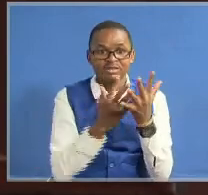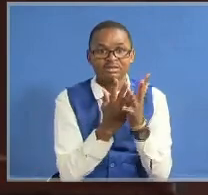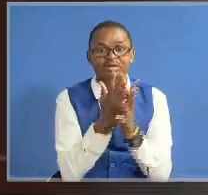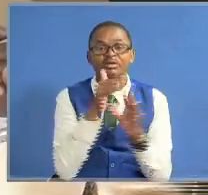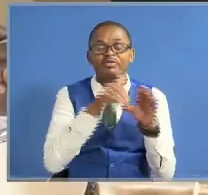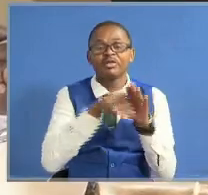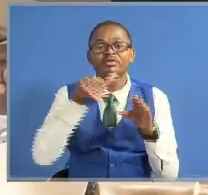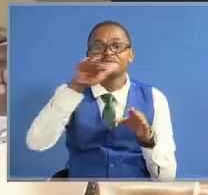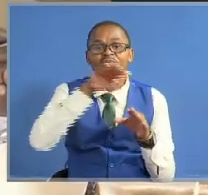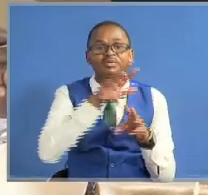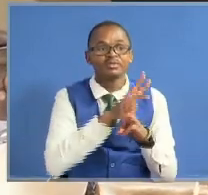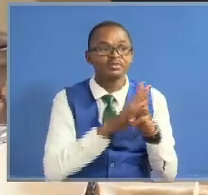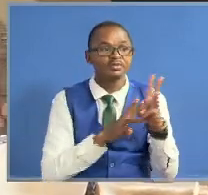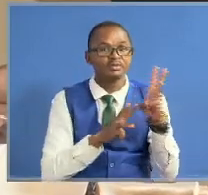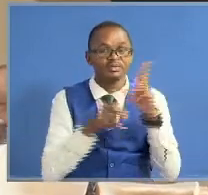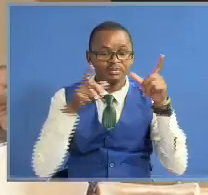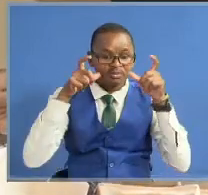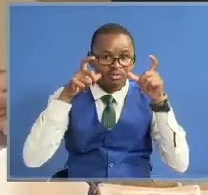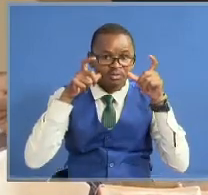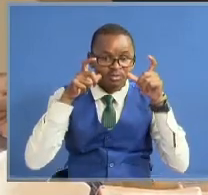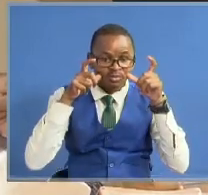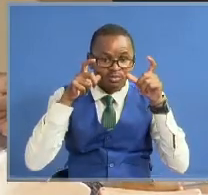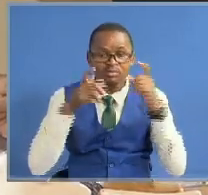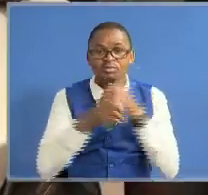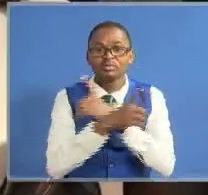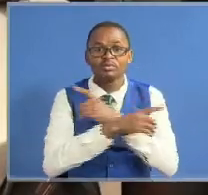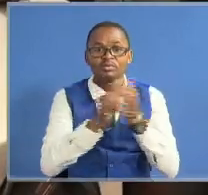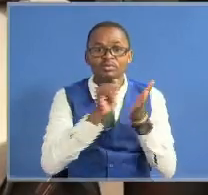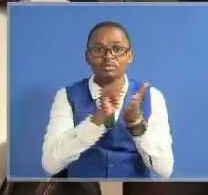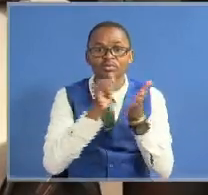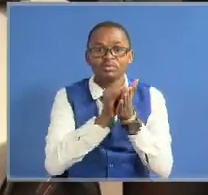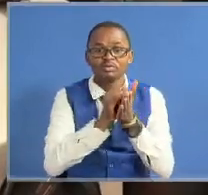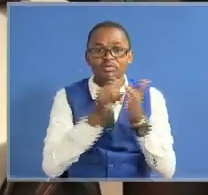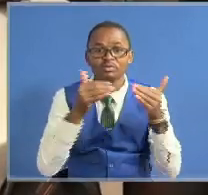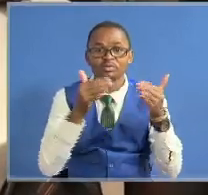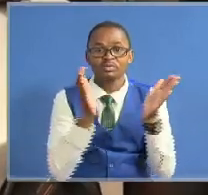the region. The World AIDS Day will be based on the theme, Communities Make a Difference.